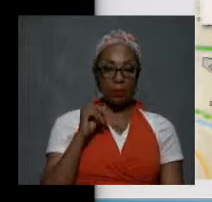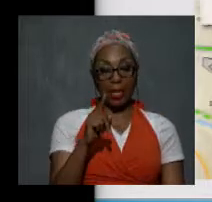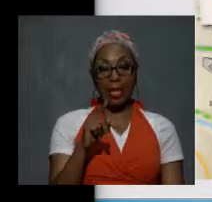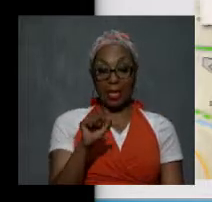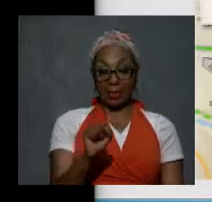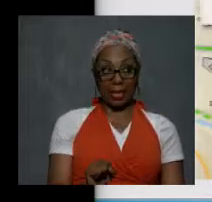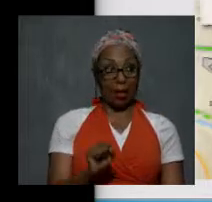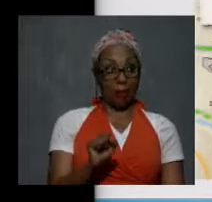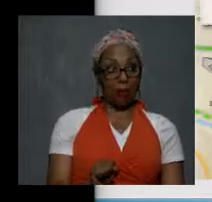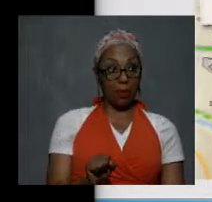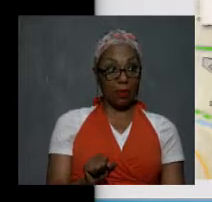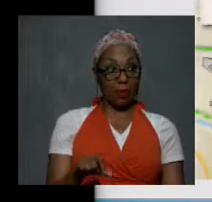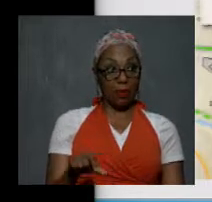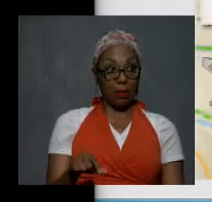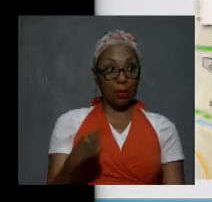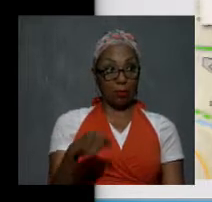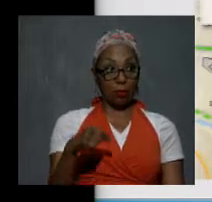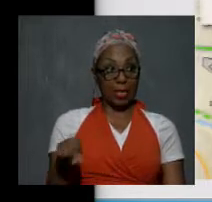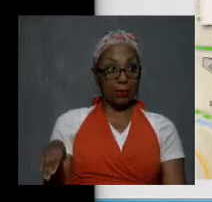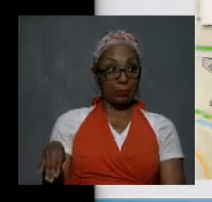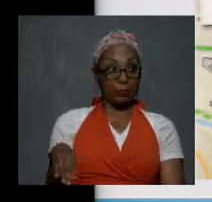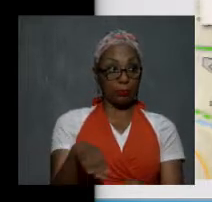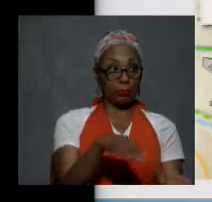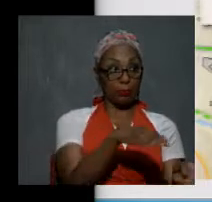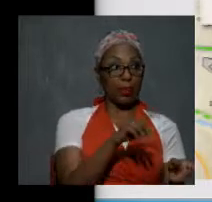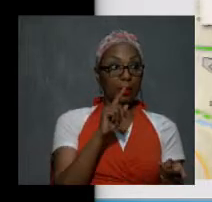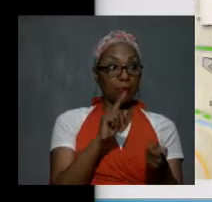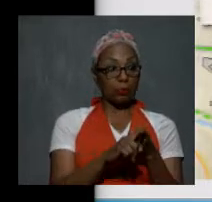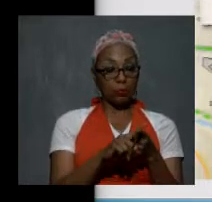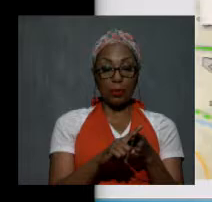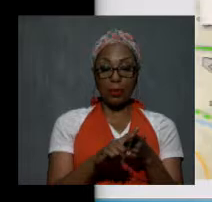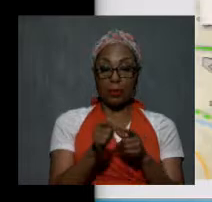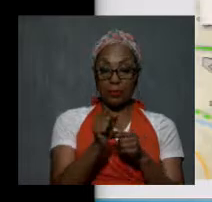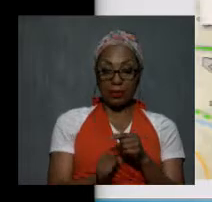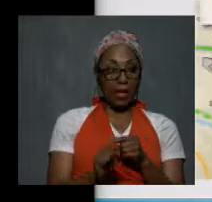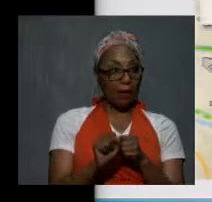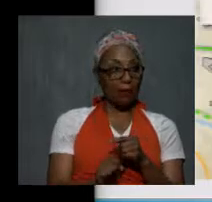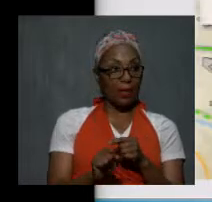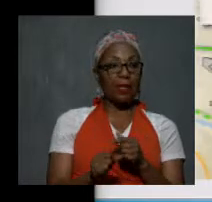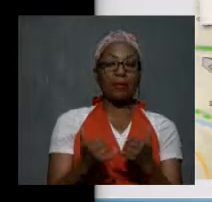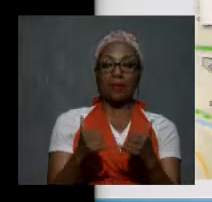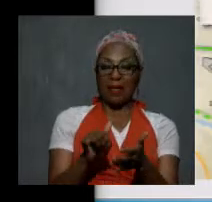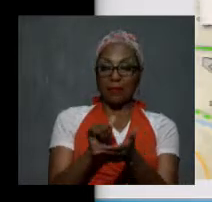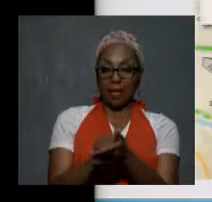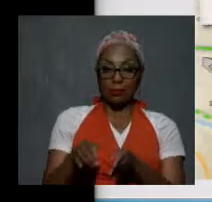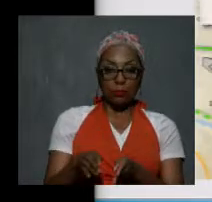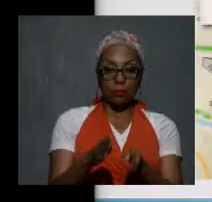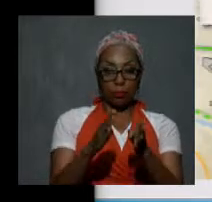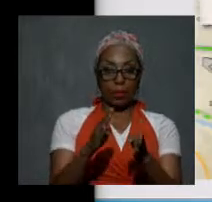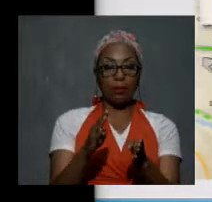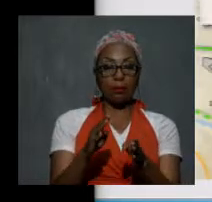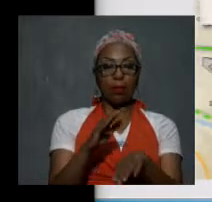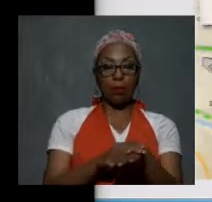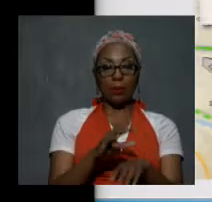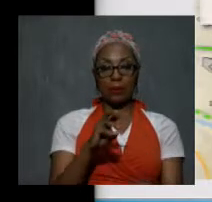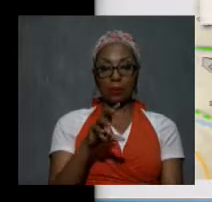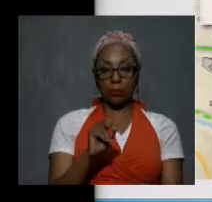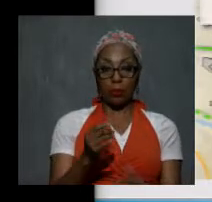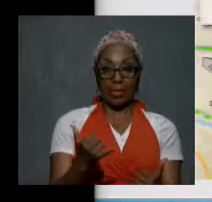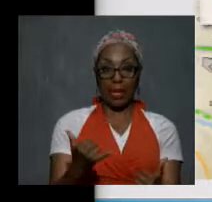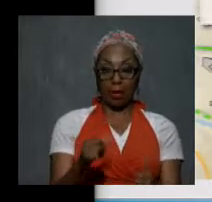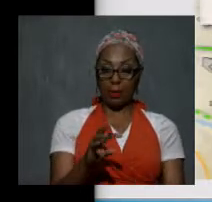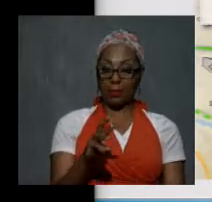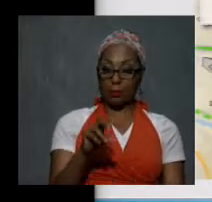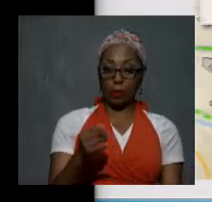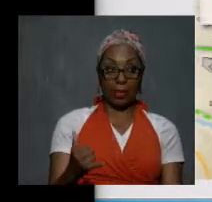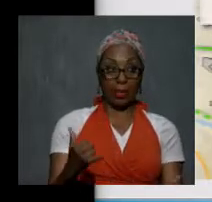solid green stripe down there coming to the southwest corner is the existing trail along 630. And